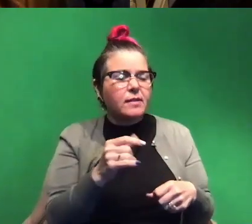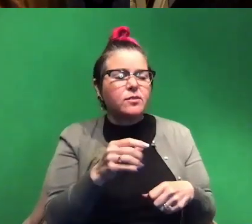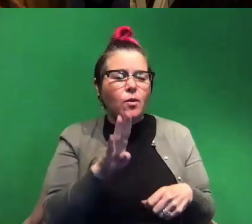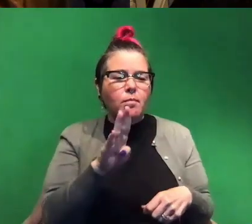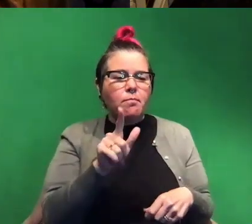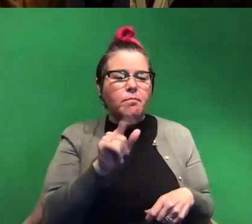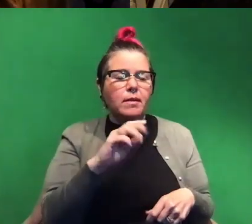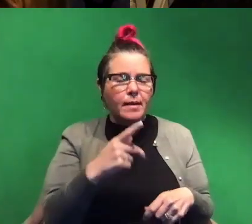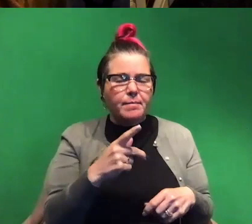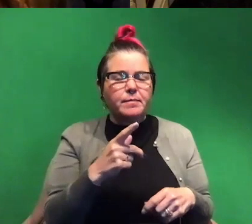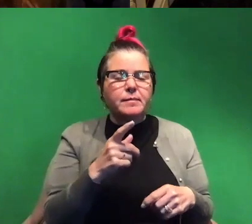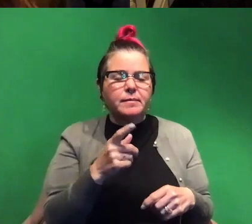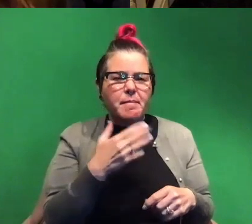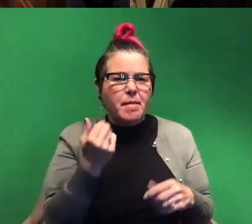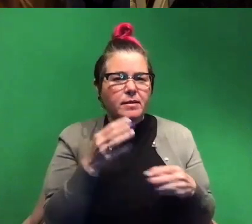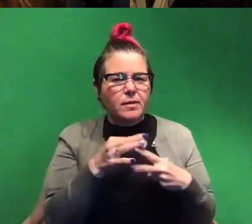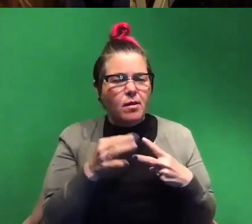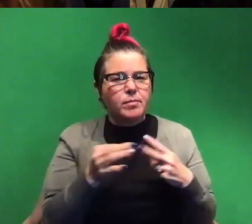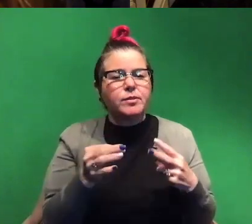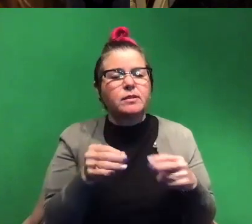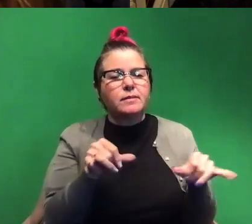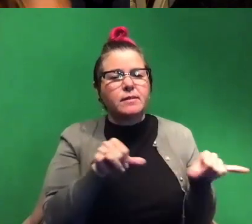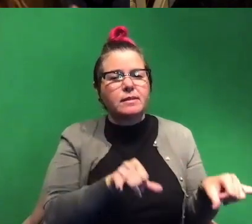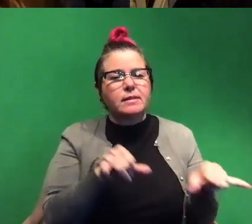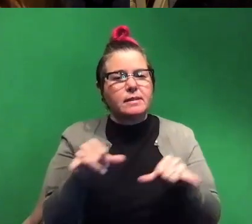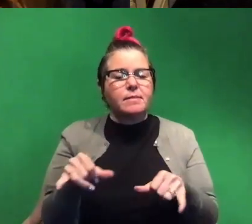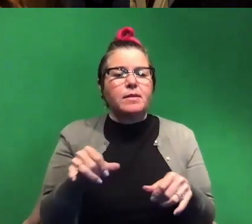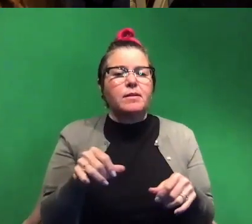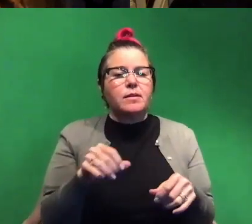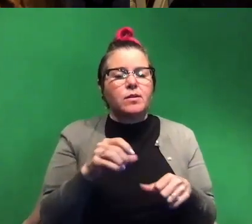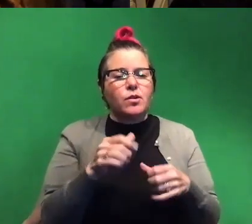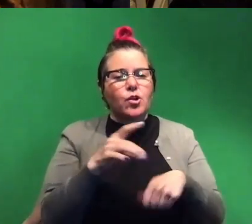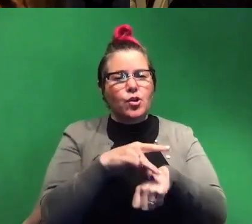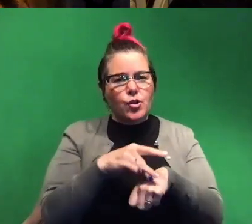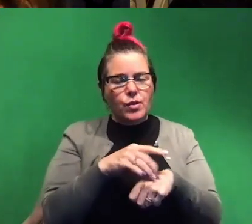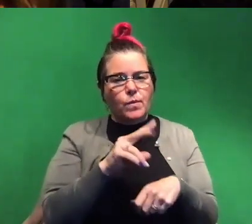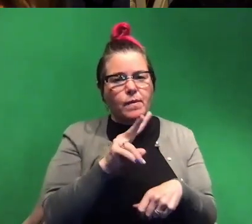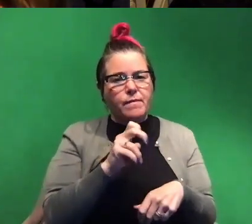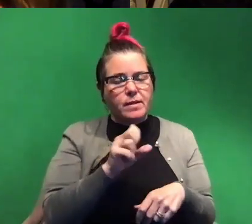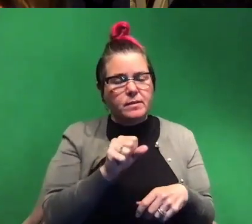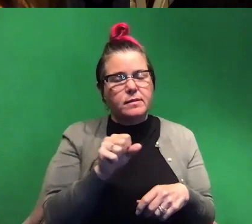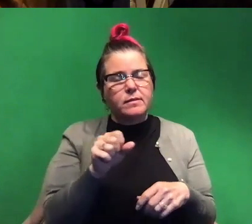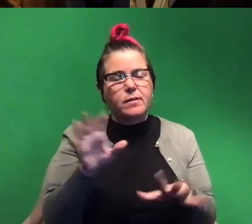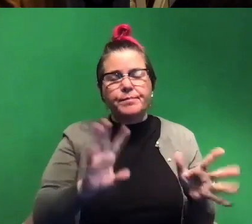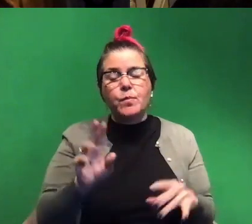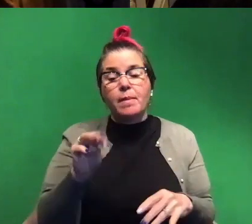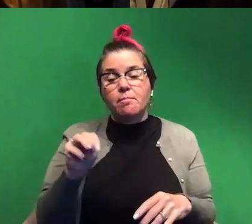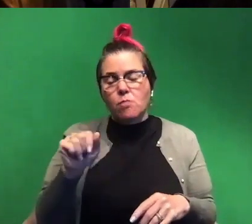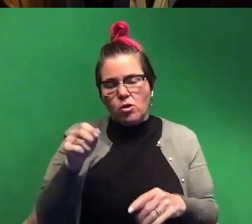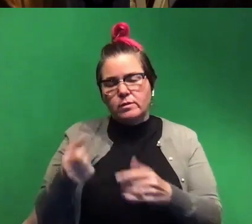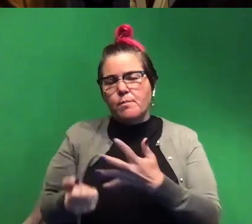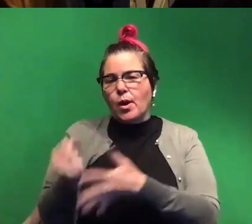think, just because of the amount of similarities that are shared with Earth. That's why Mars has been a priority.